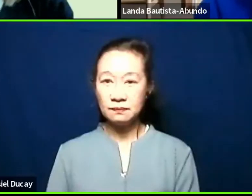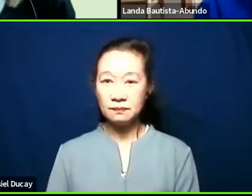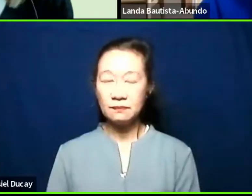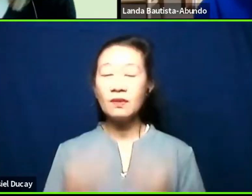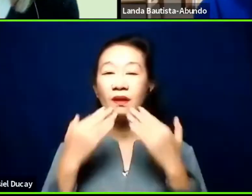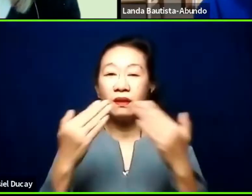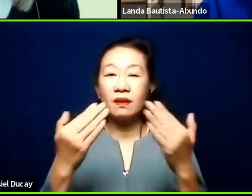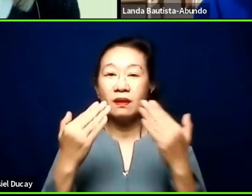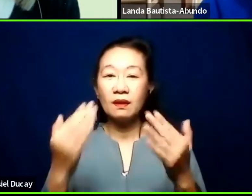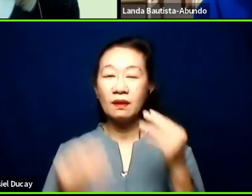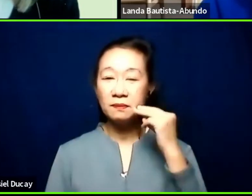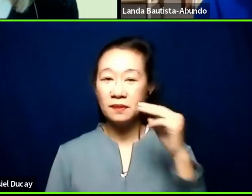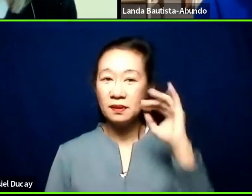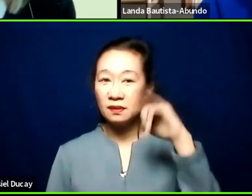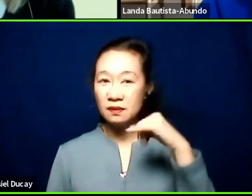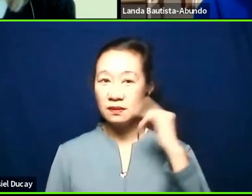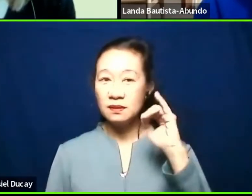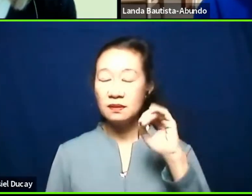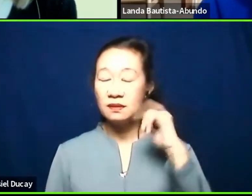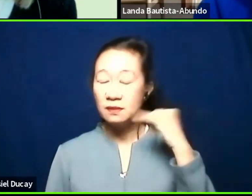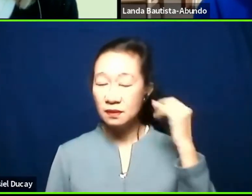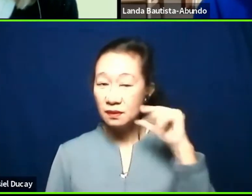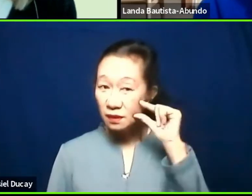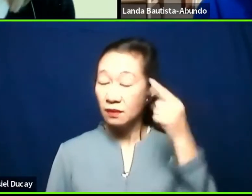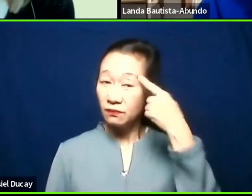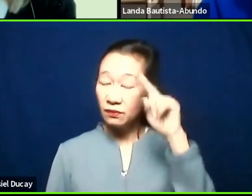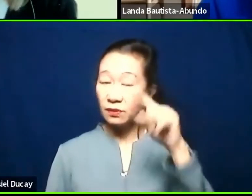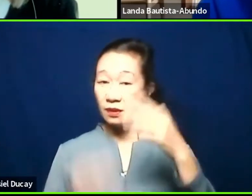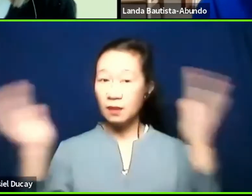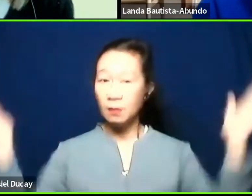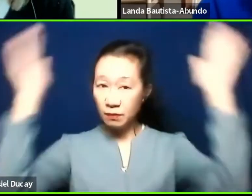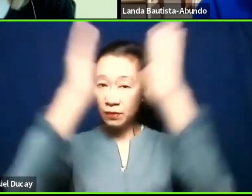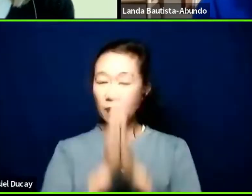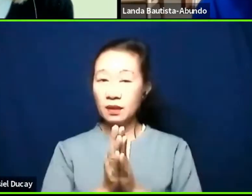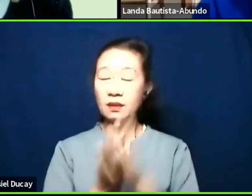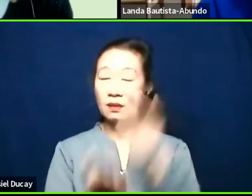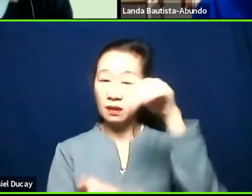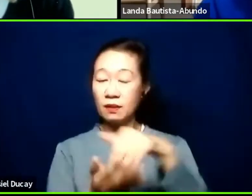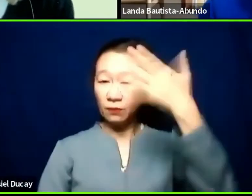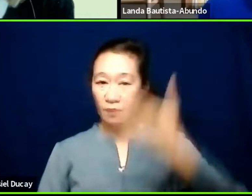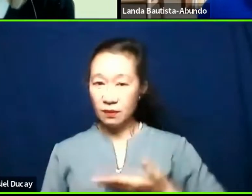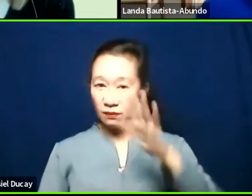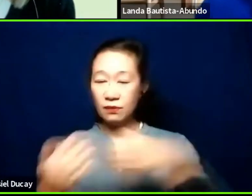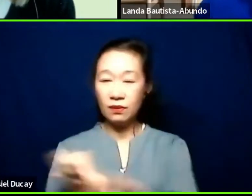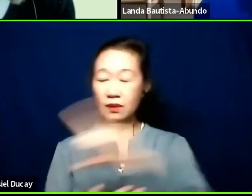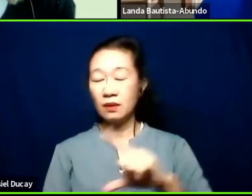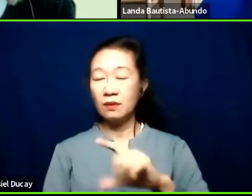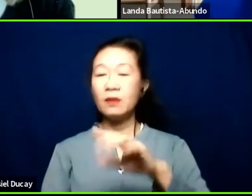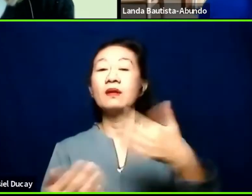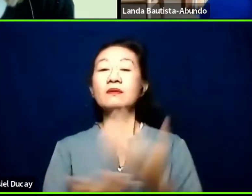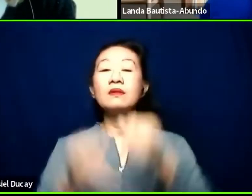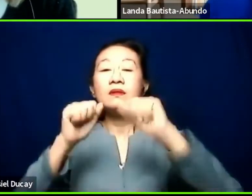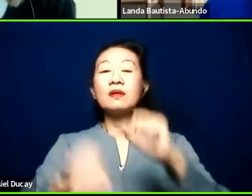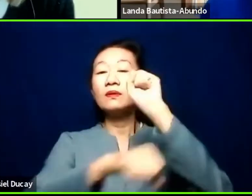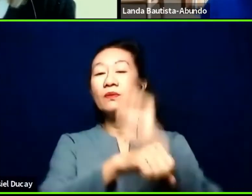Thank you, Miss Gingy, for the prayer. Again, welcome everyone on our webinar on Everyone Can Work,